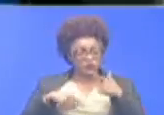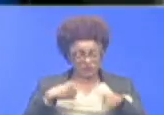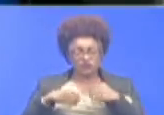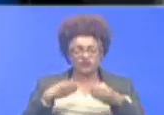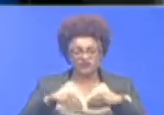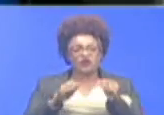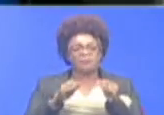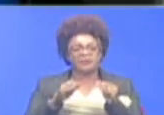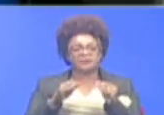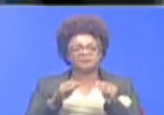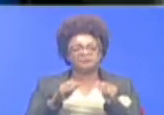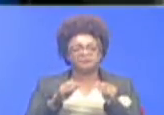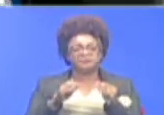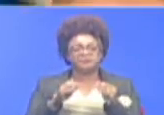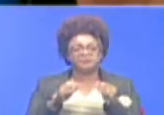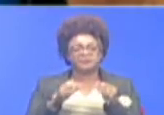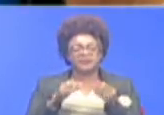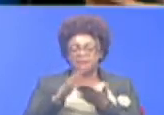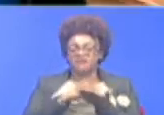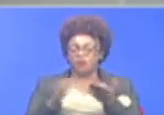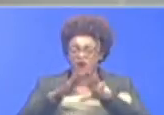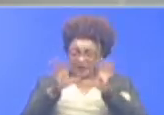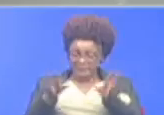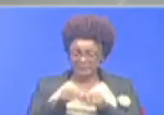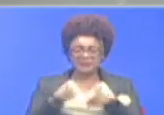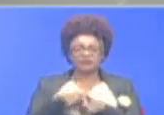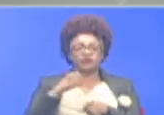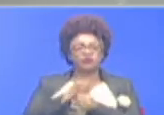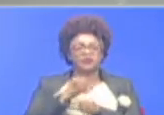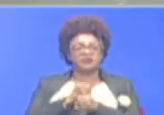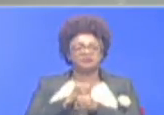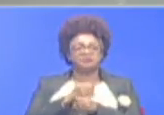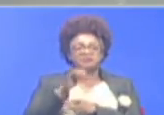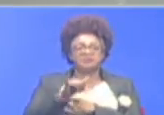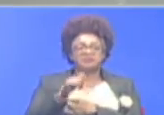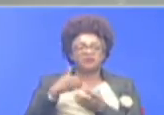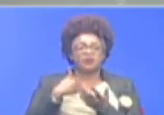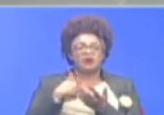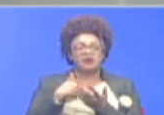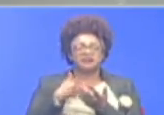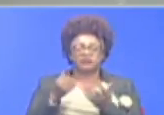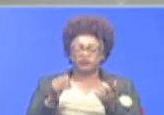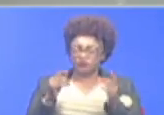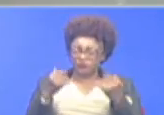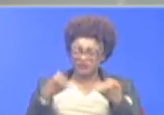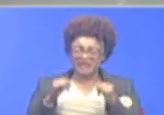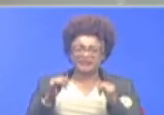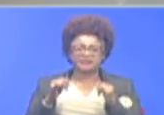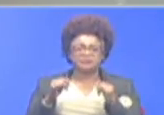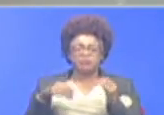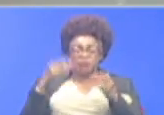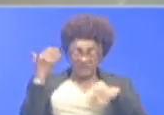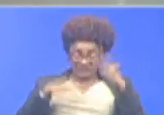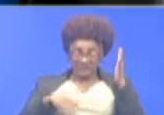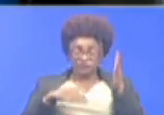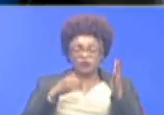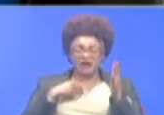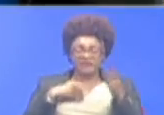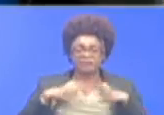go back to the shelf briefly before we wrap up. And as you were doing the story, you had some, you tested. Yes. Professionally, you had people